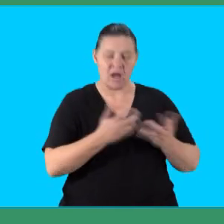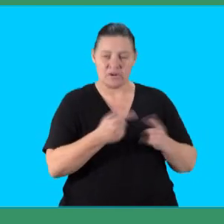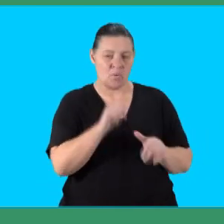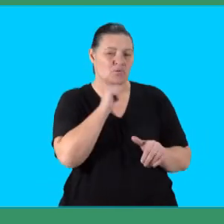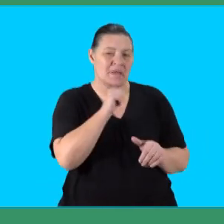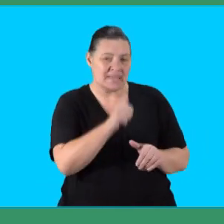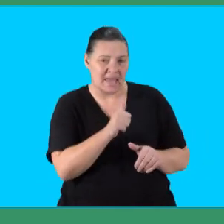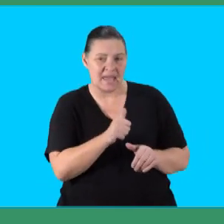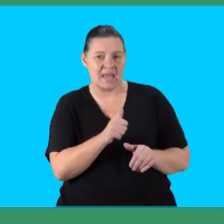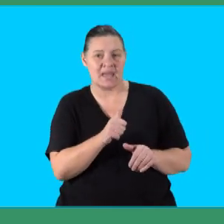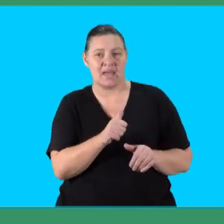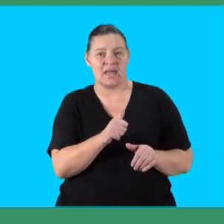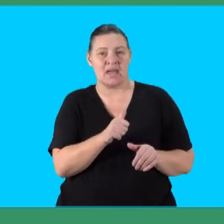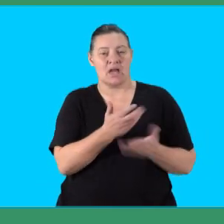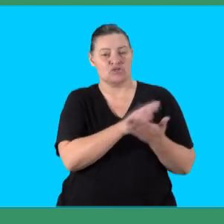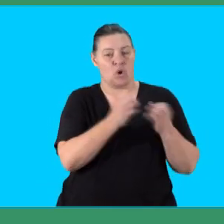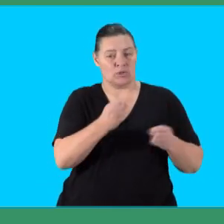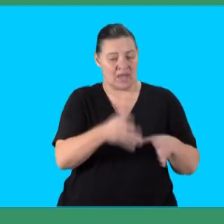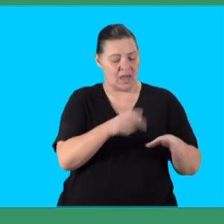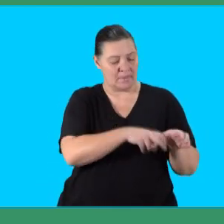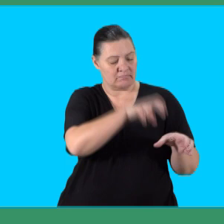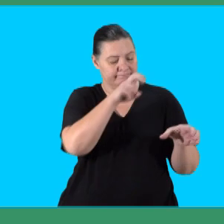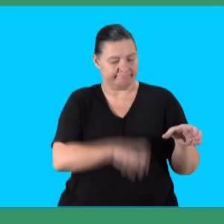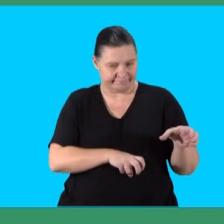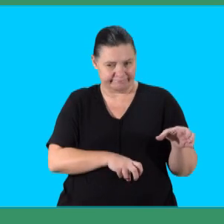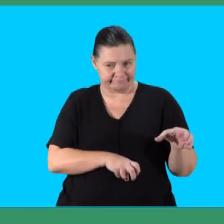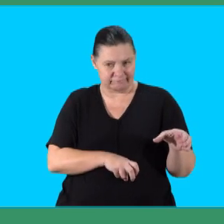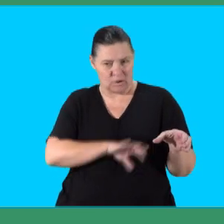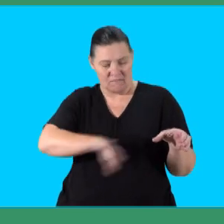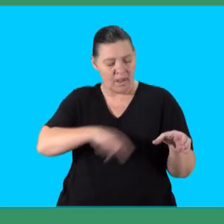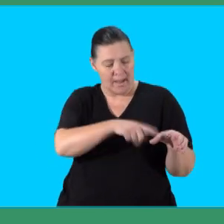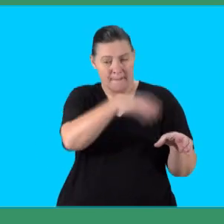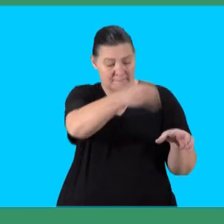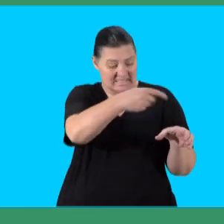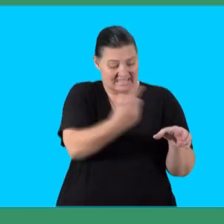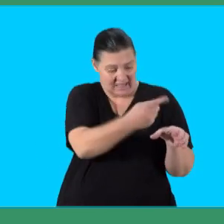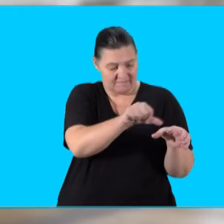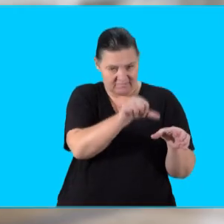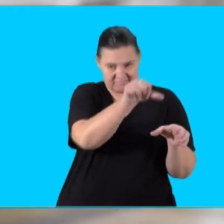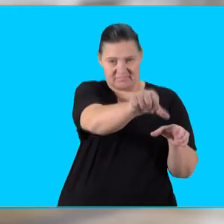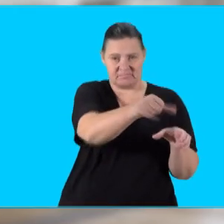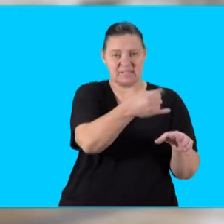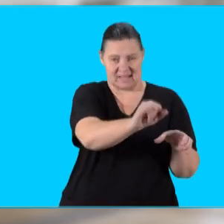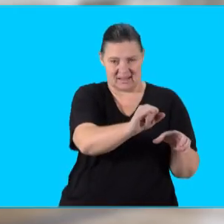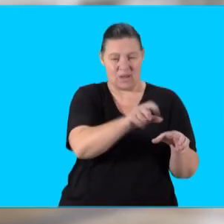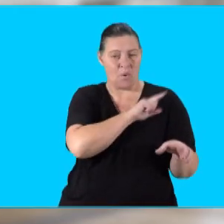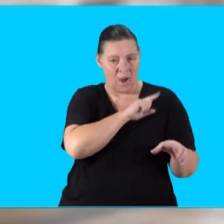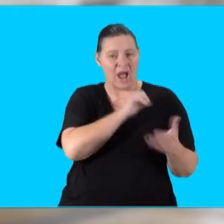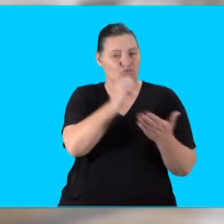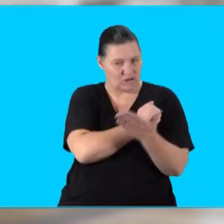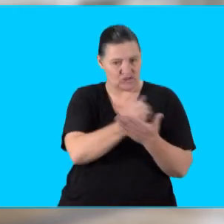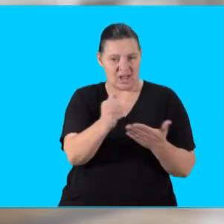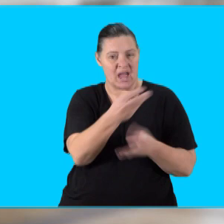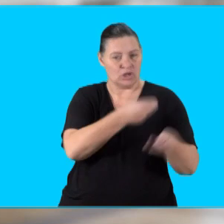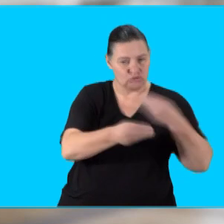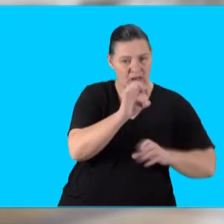if the shareholders decide to leave the company will continue to exist because it's registered, it can trade in